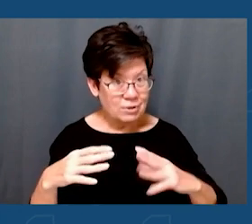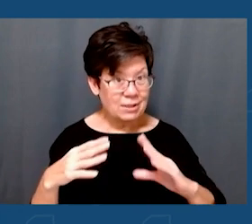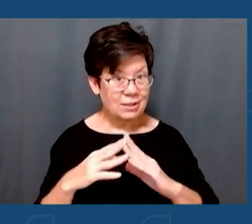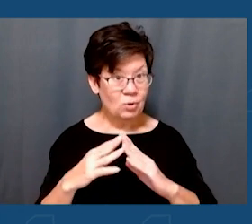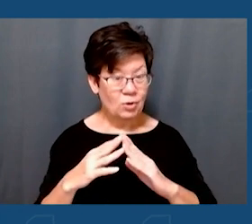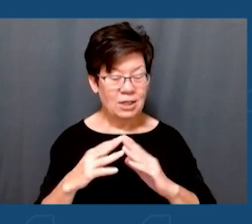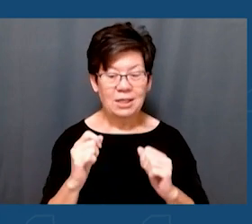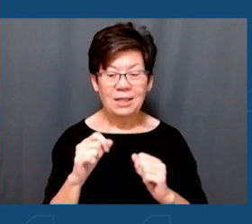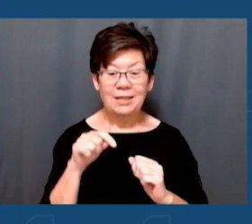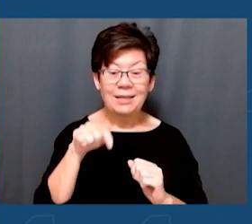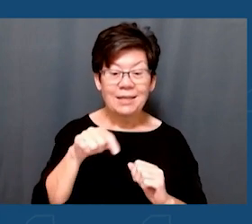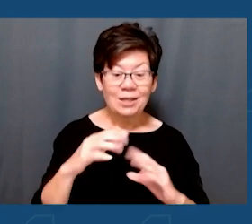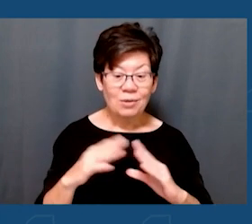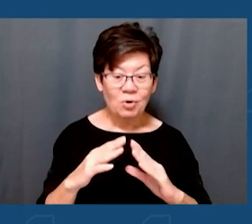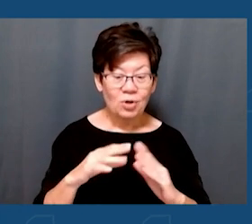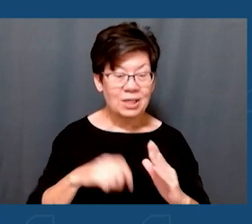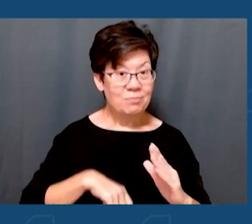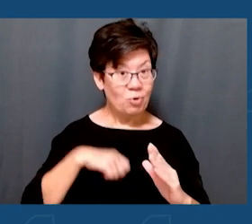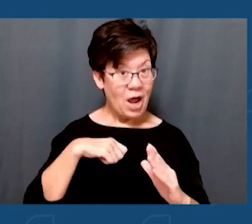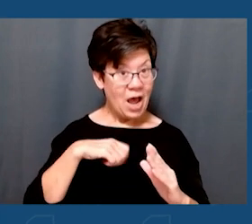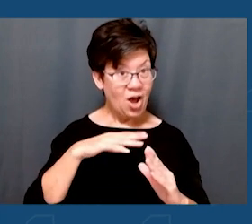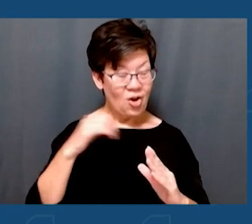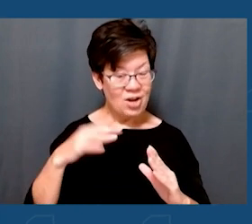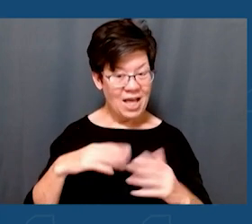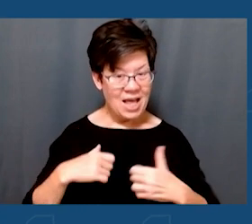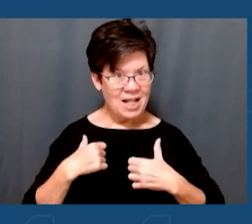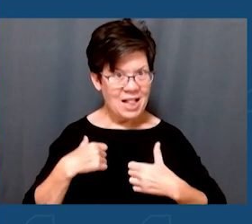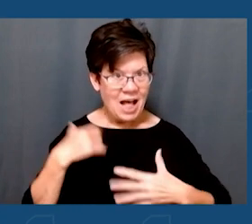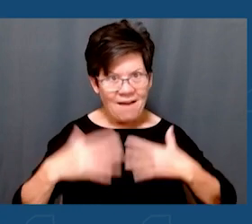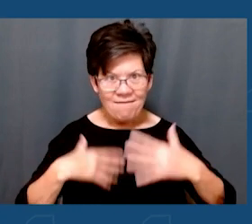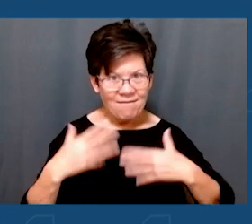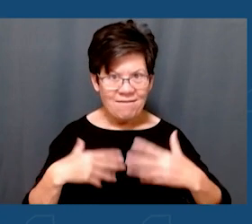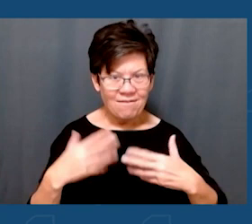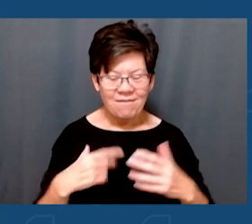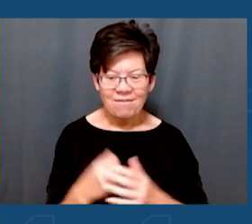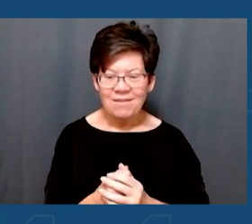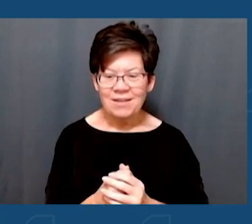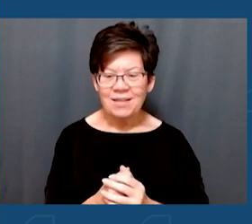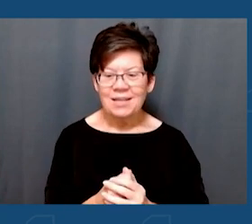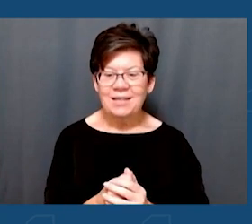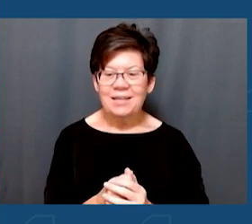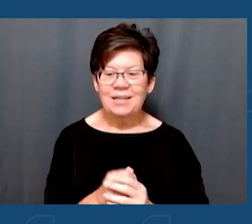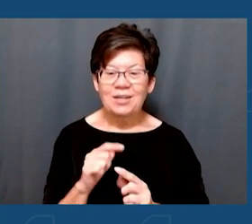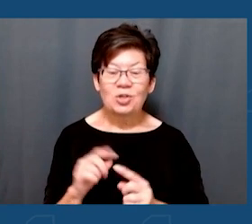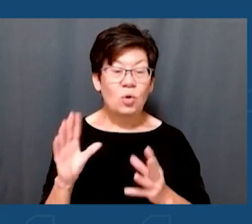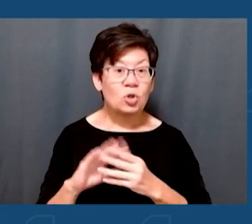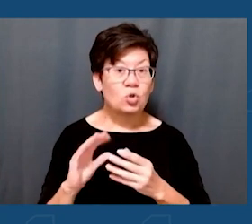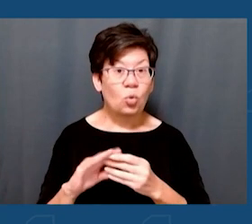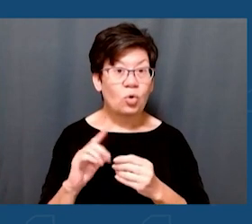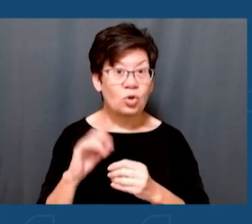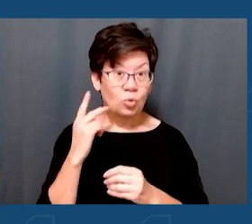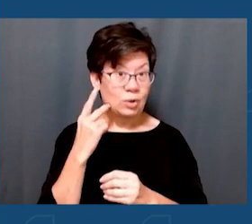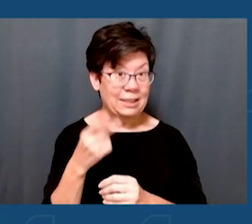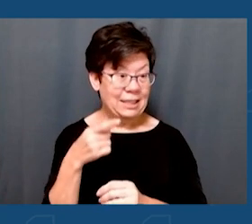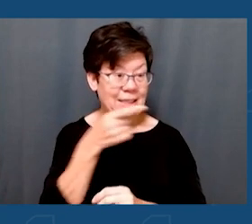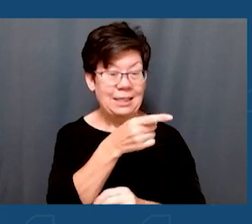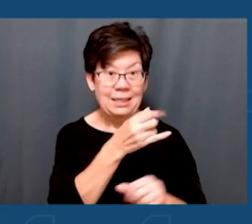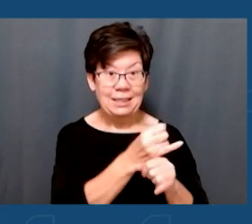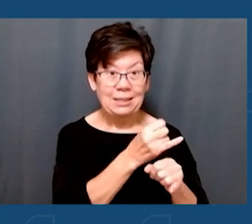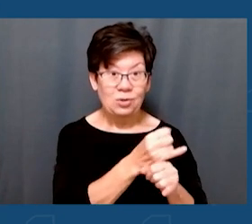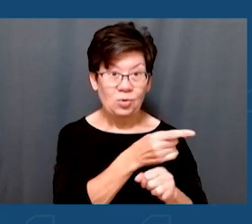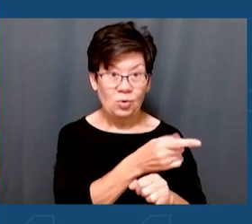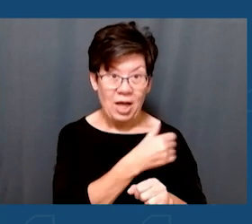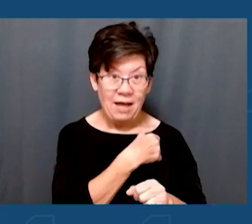vibrant community. These stories that will be told in the Hispanic Heritage Cultural Institute